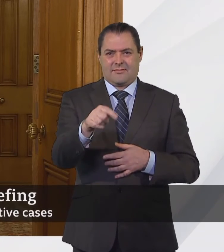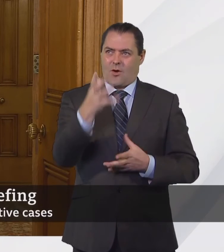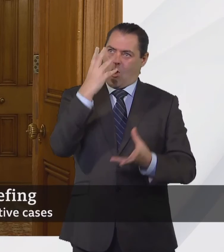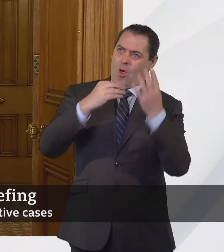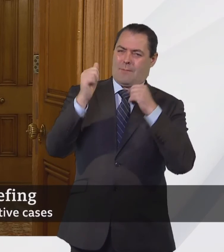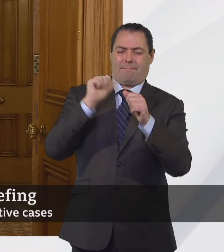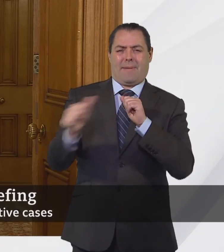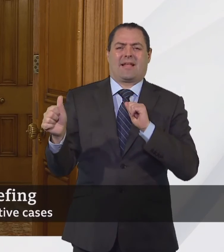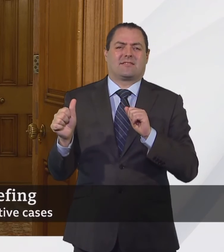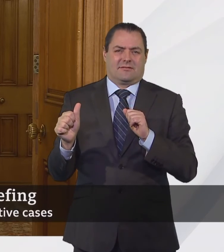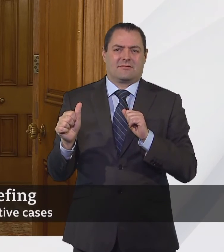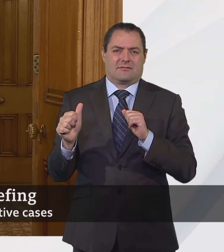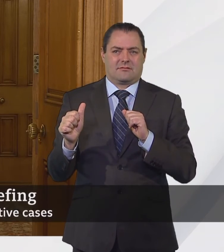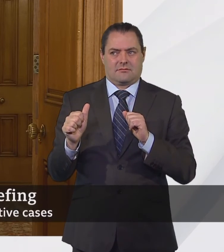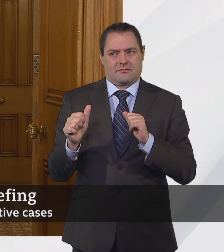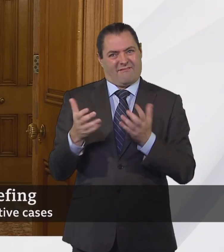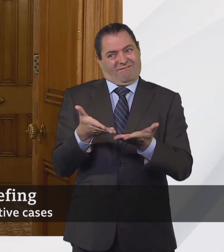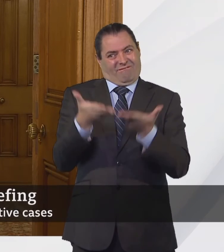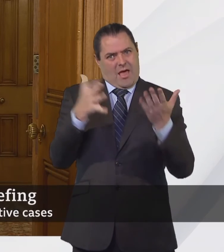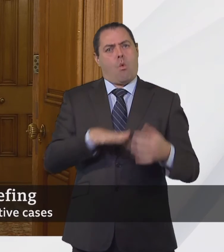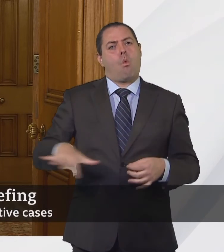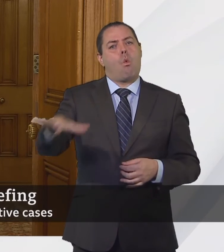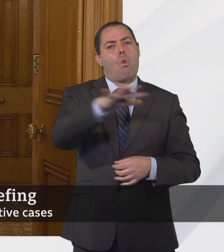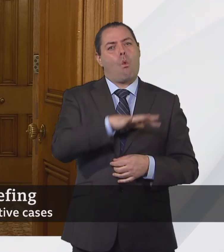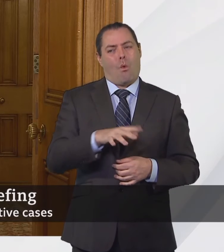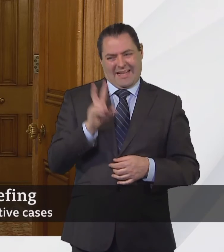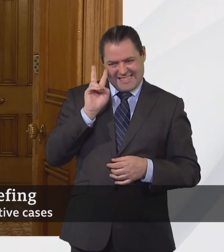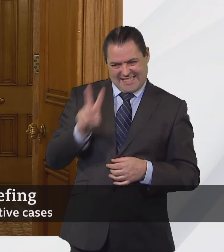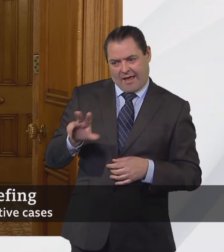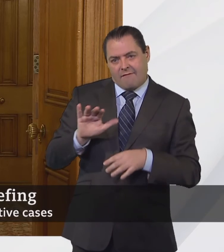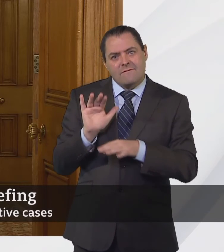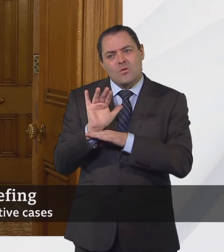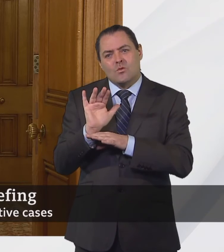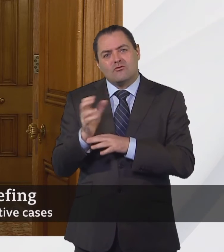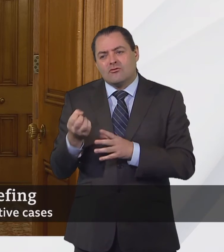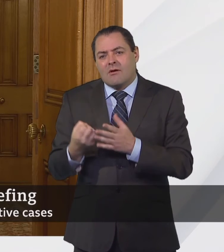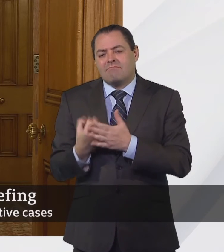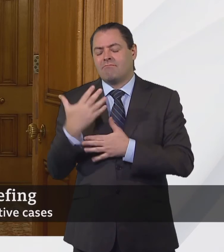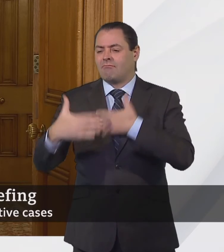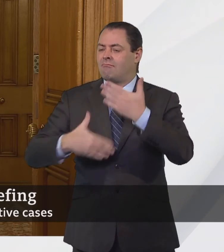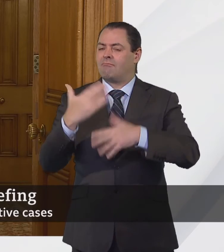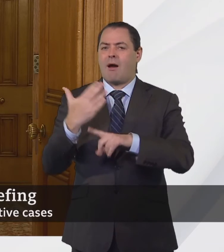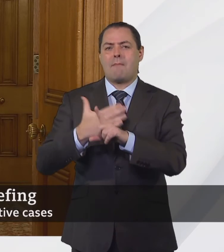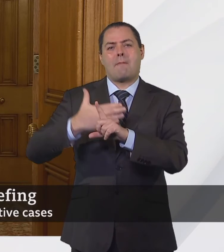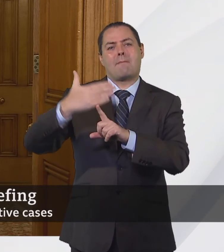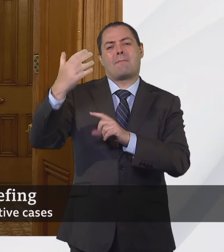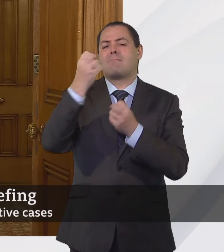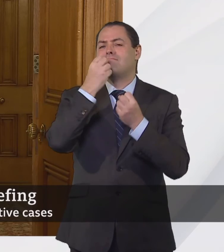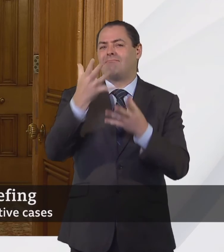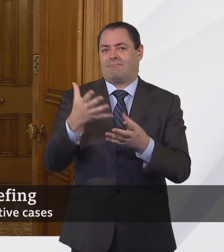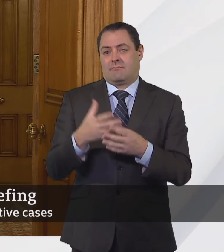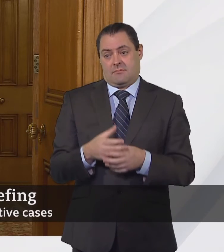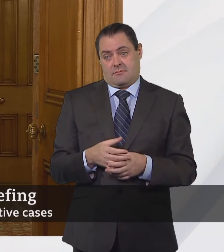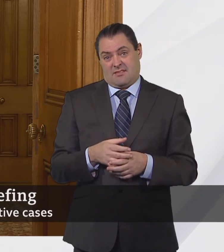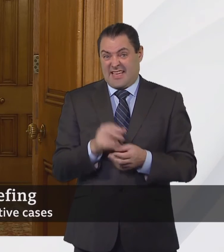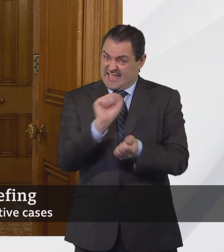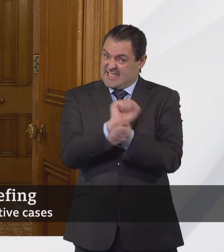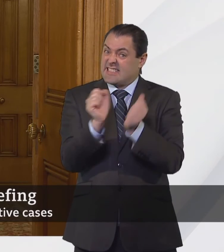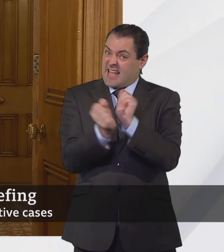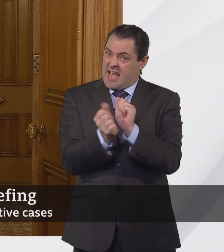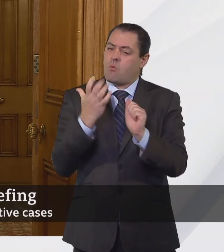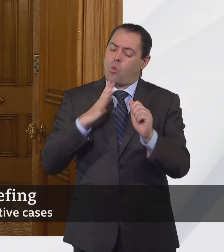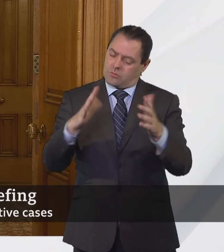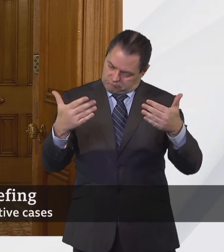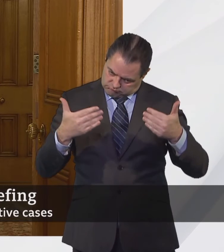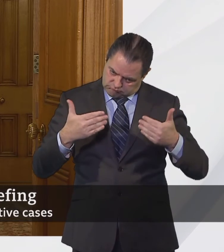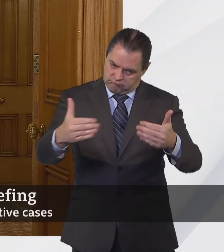for social justice. We also want to see exams going ahead, because it is also very, very important